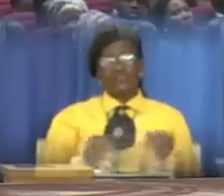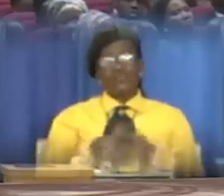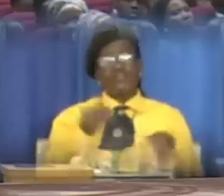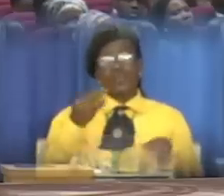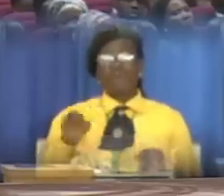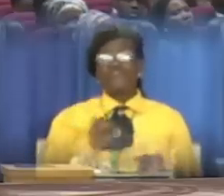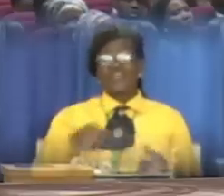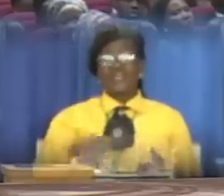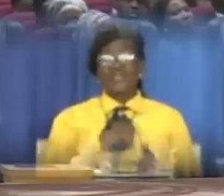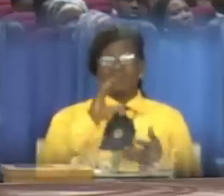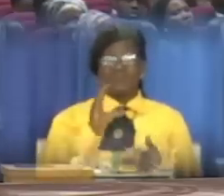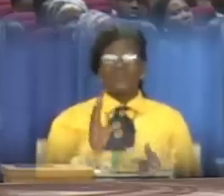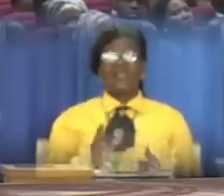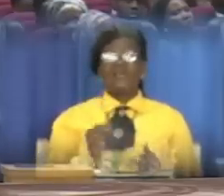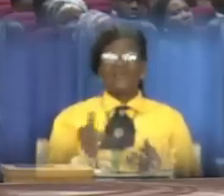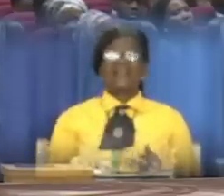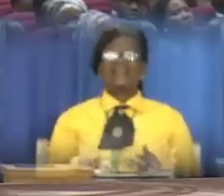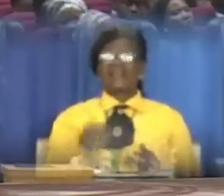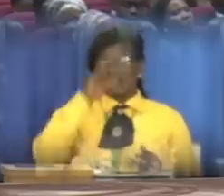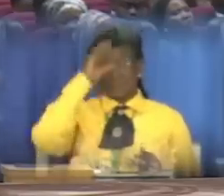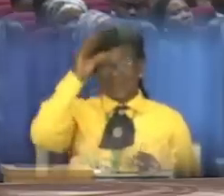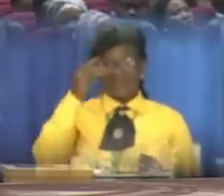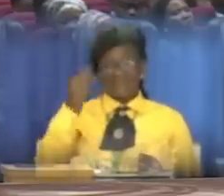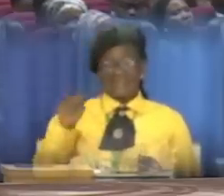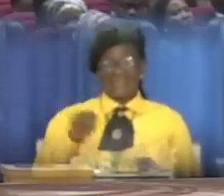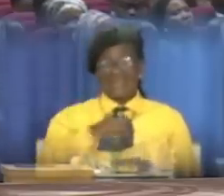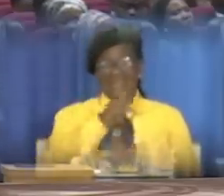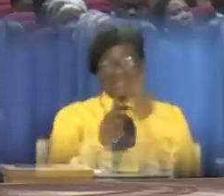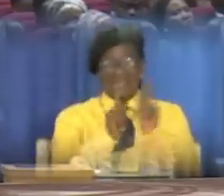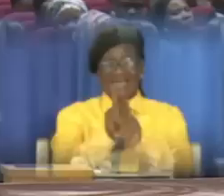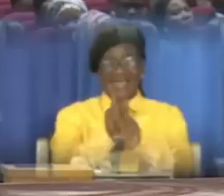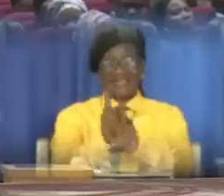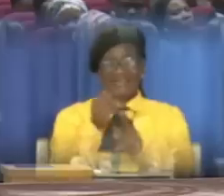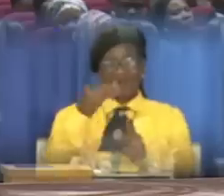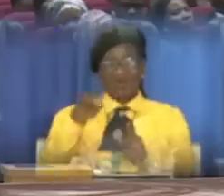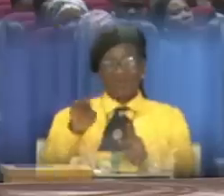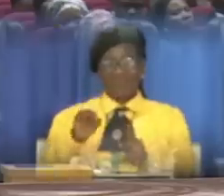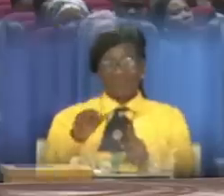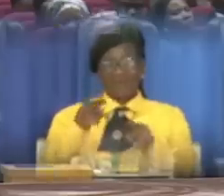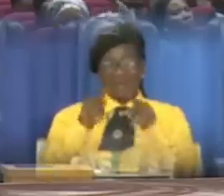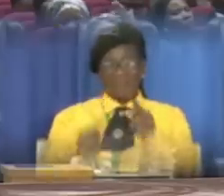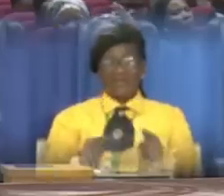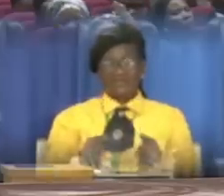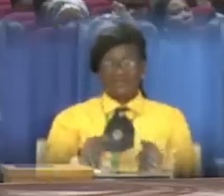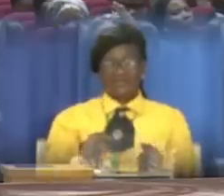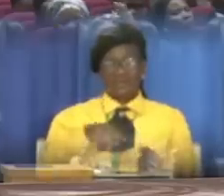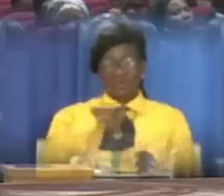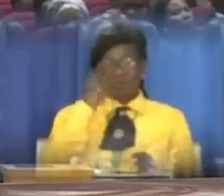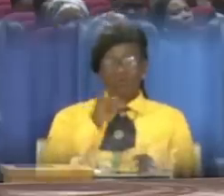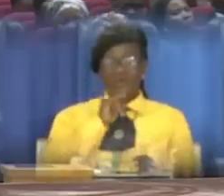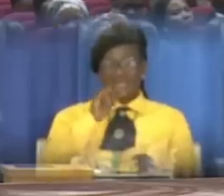the kind of person that was a great socialite.